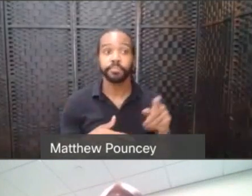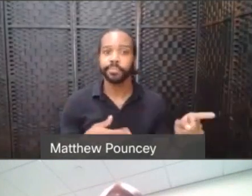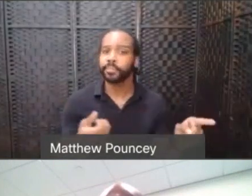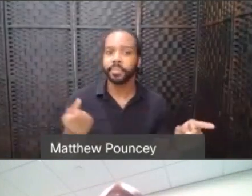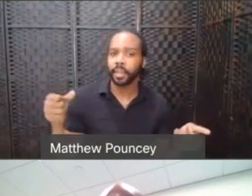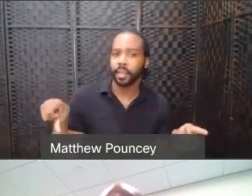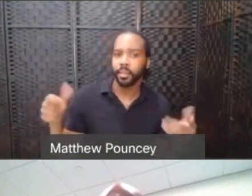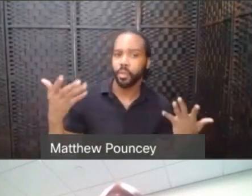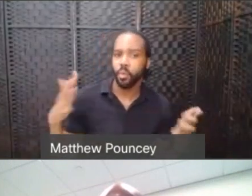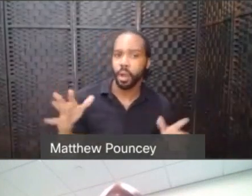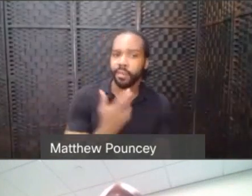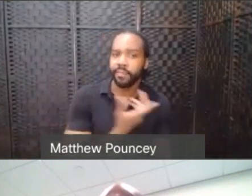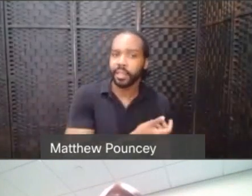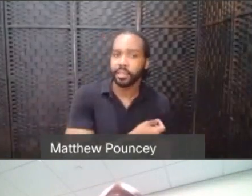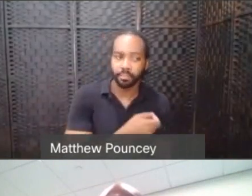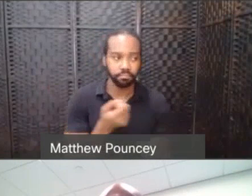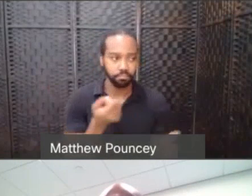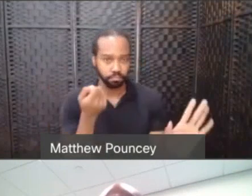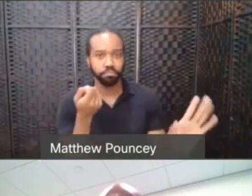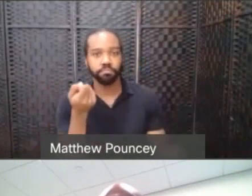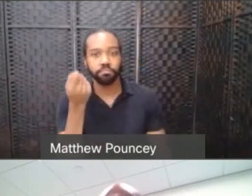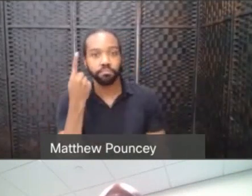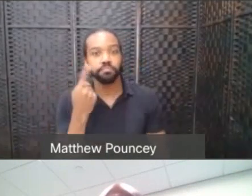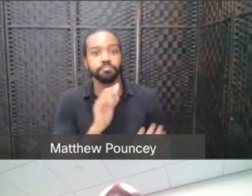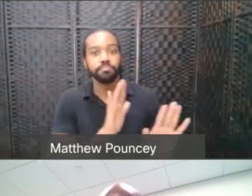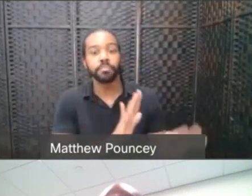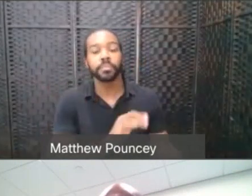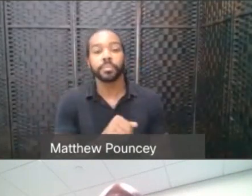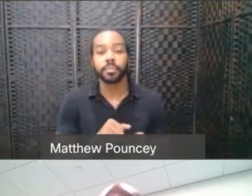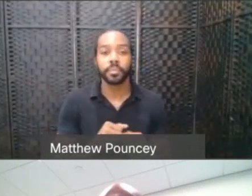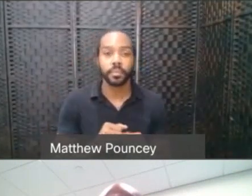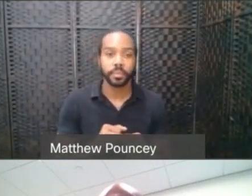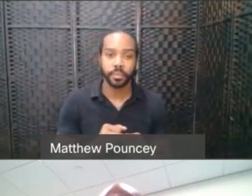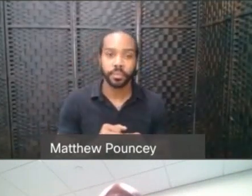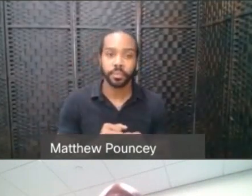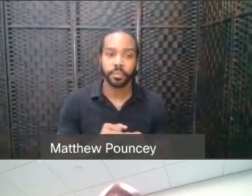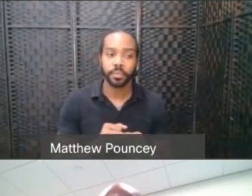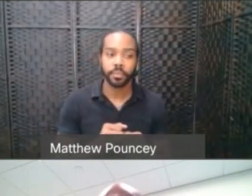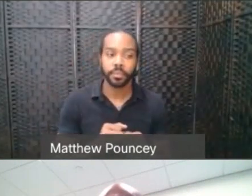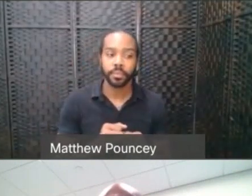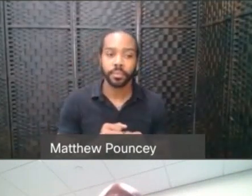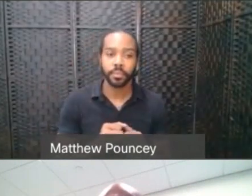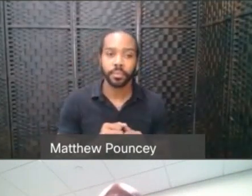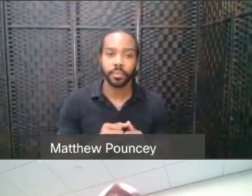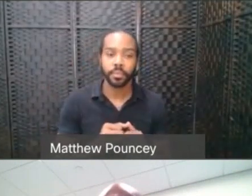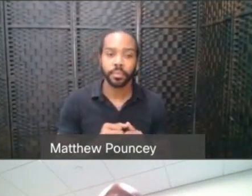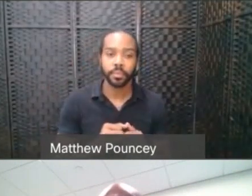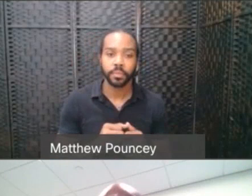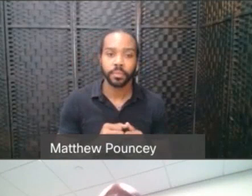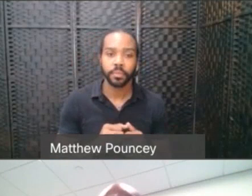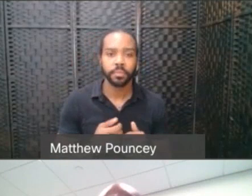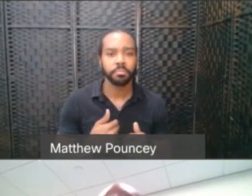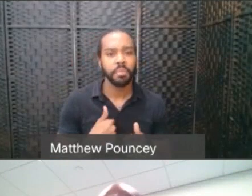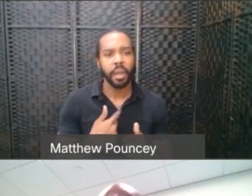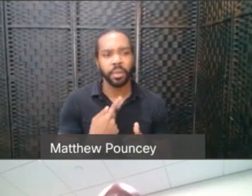which is partly understandable. We only have about roughly, I would say, less than 20 people who are